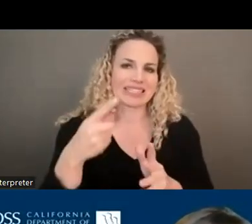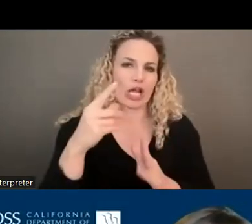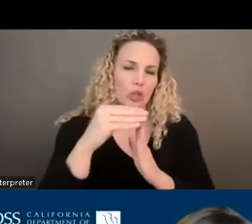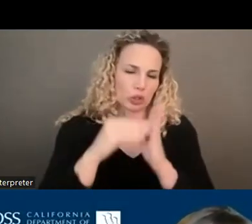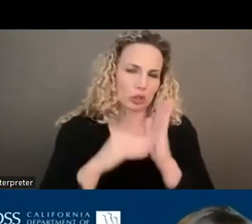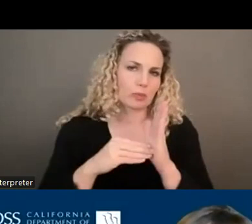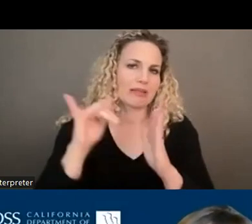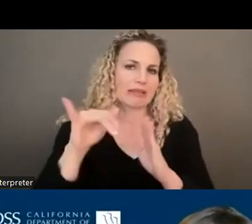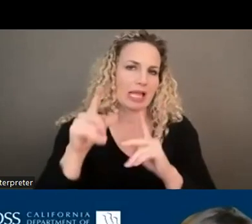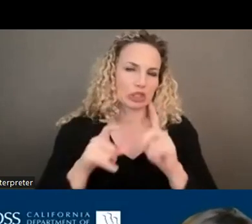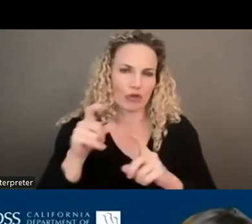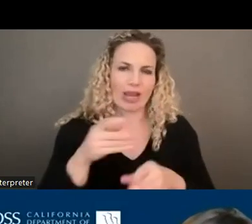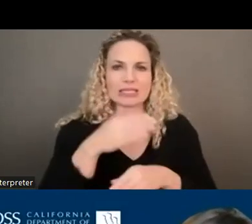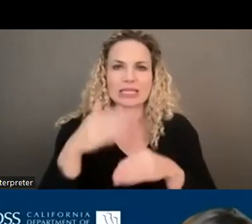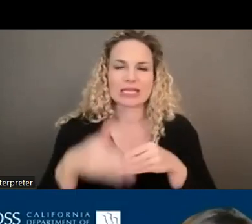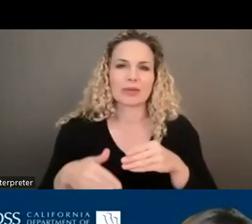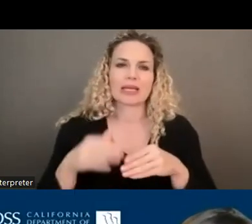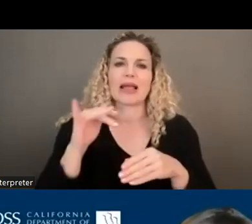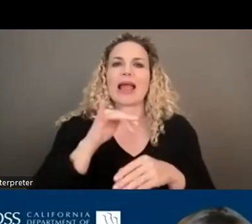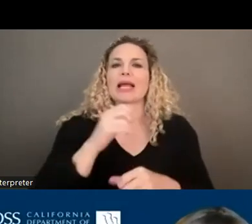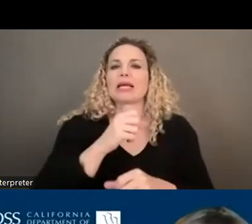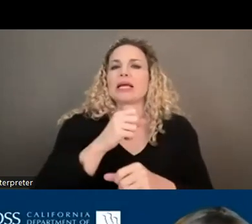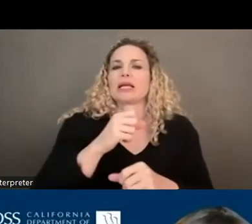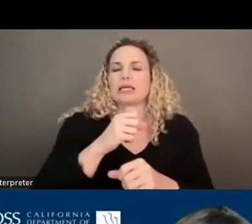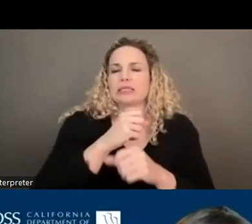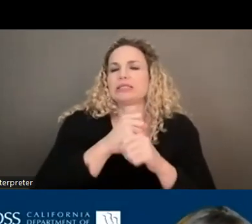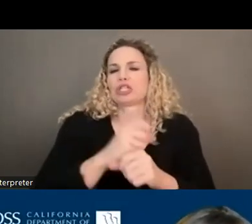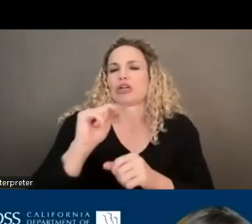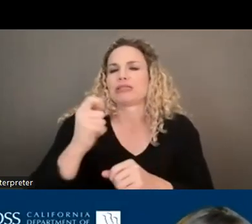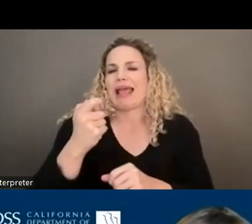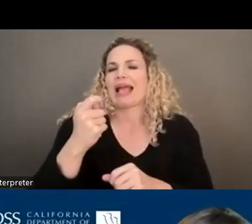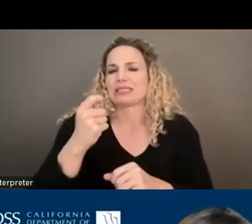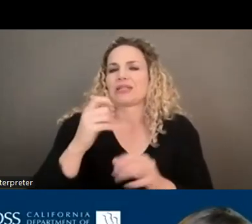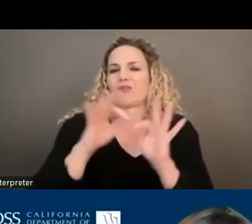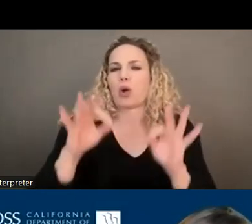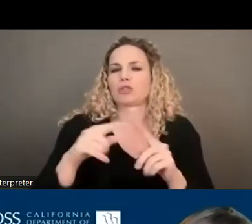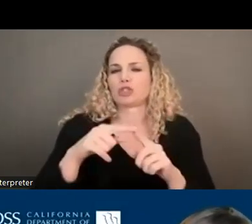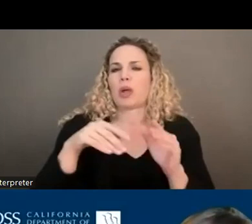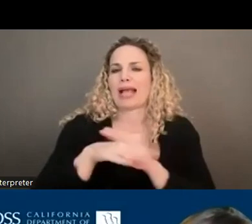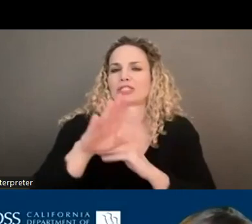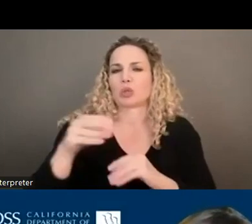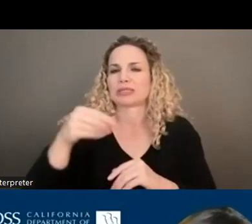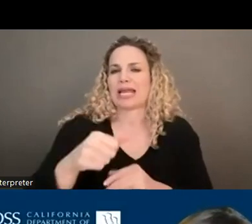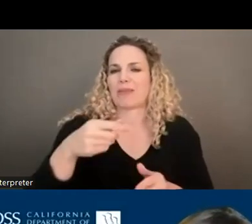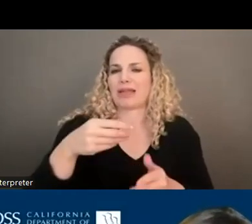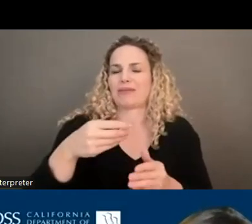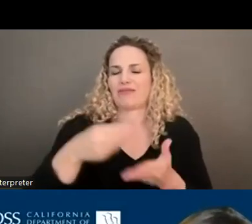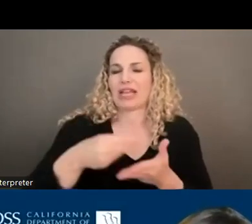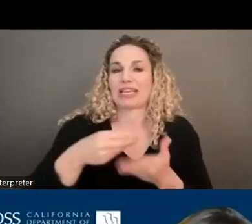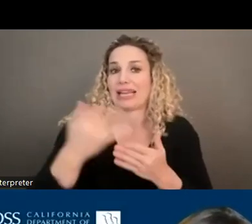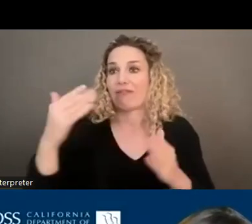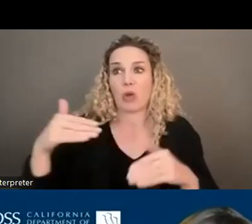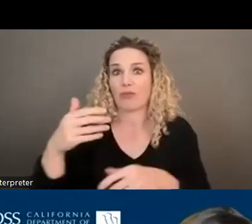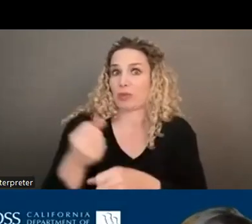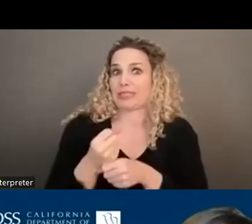survey and to complete a secure tax form to access your stipend funding. If you have not received this